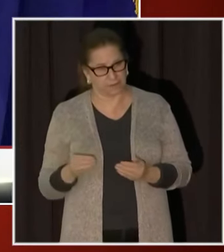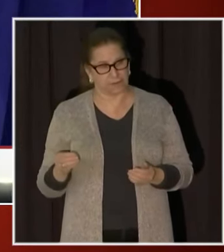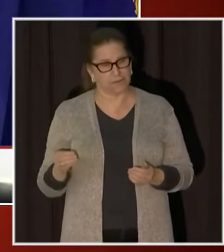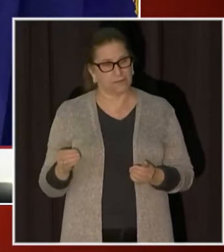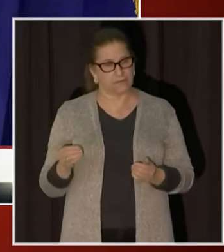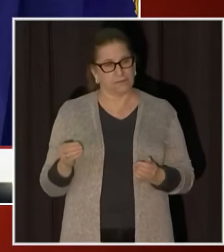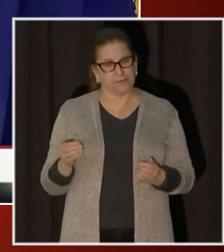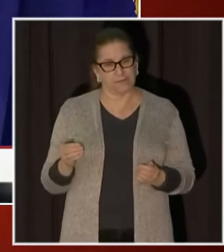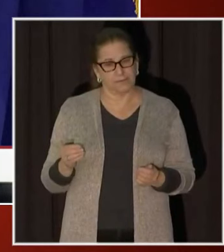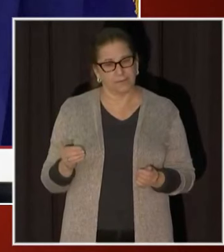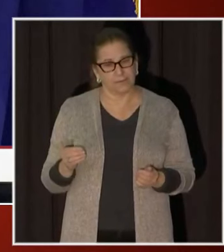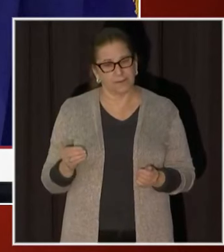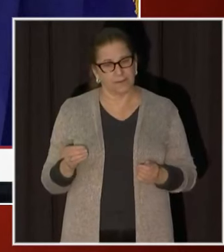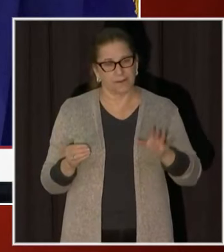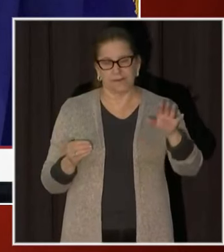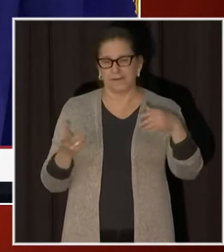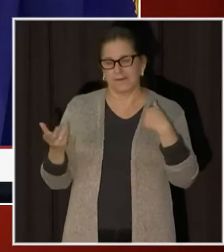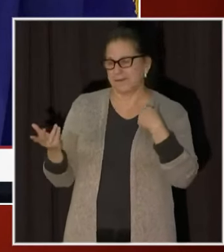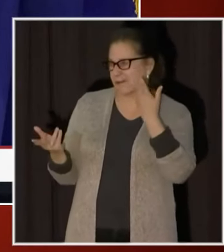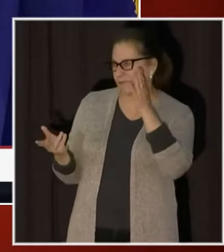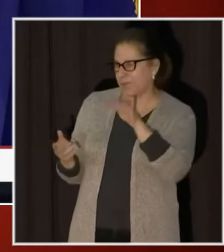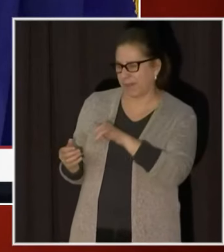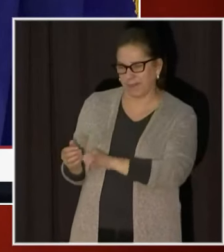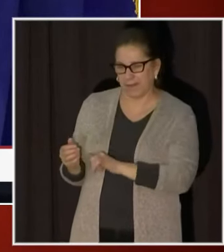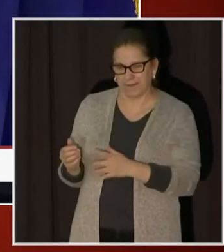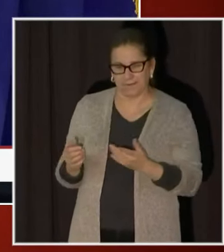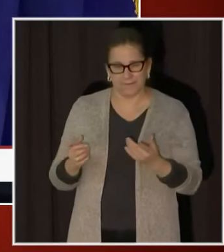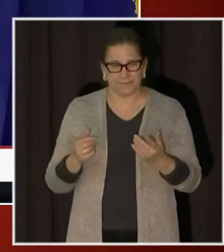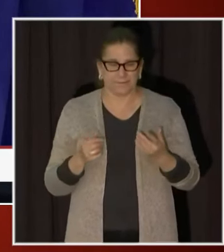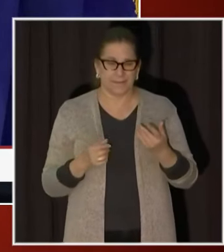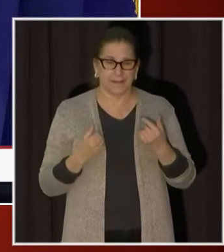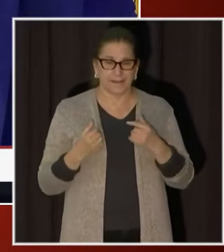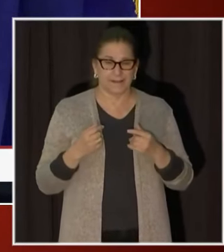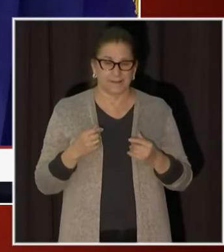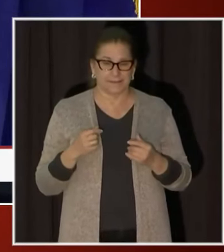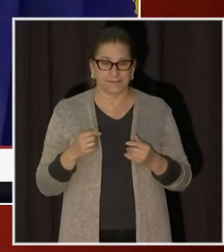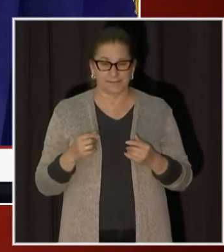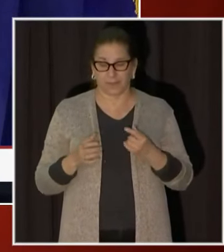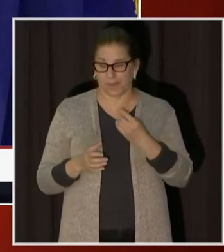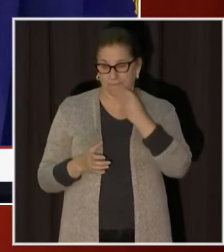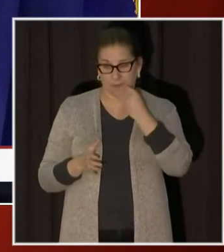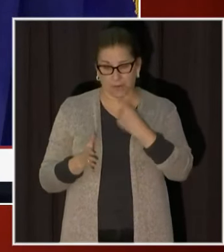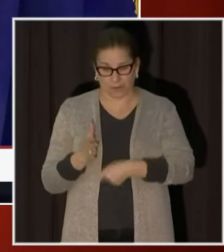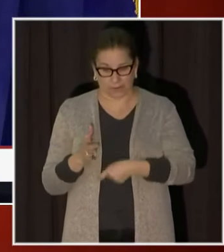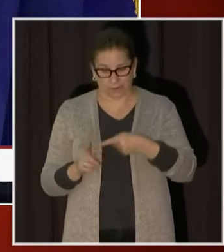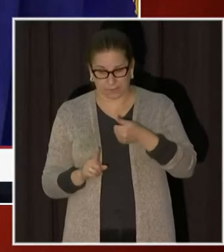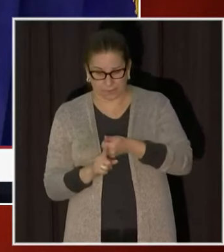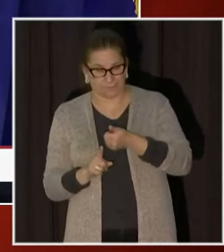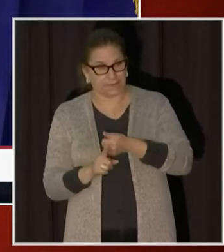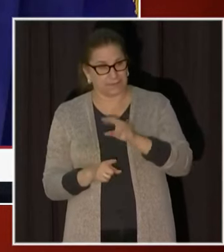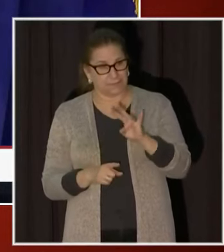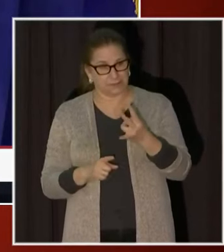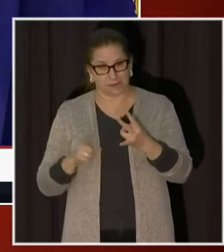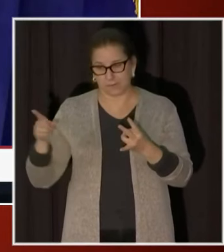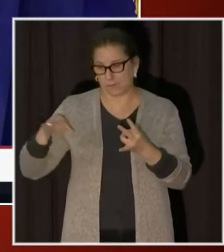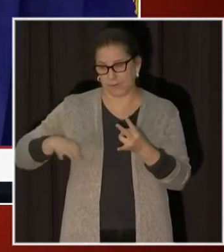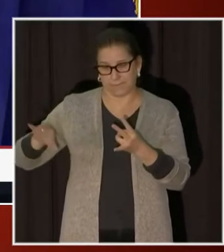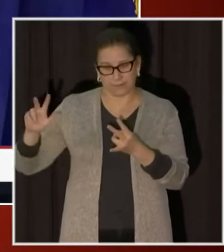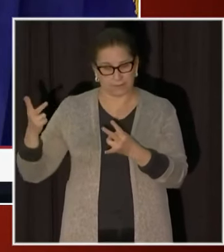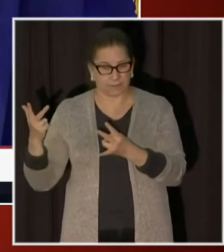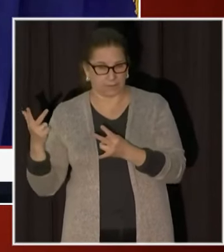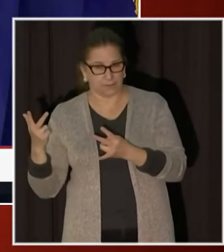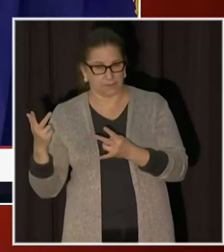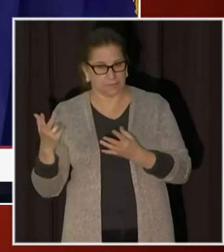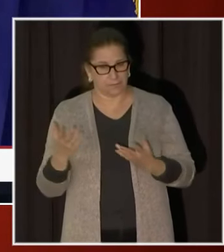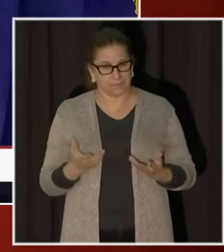I don't know anything other than that, but the restaurant only gets $7, which was its cost. And meanwhile, the third-party delivery service